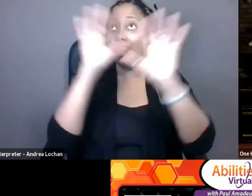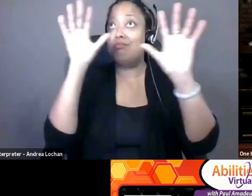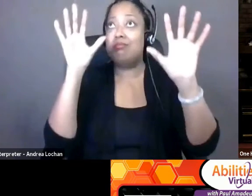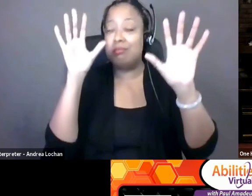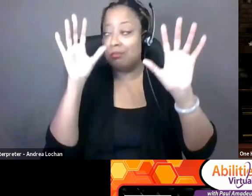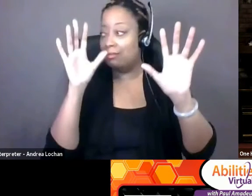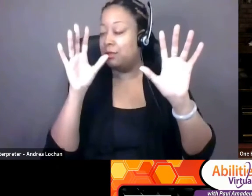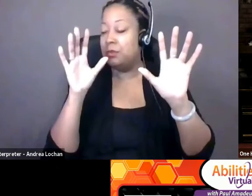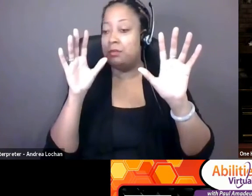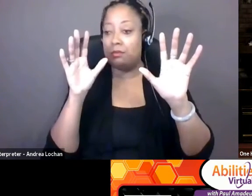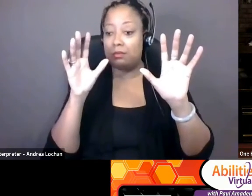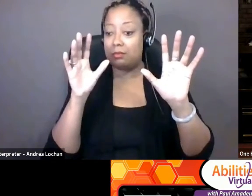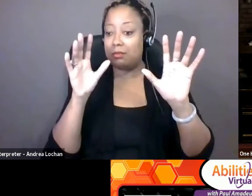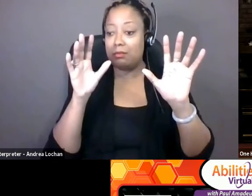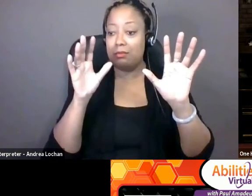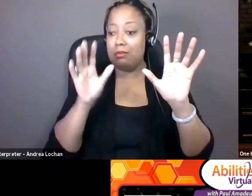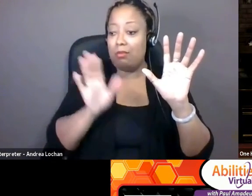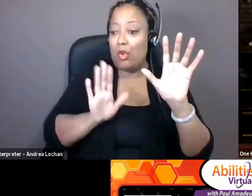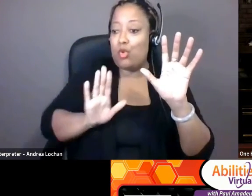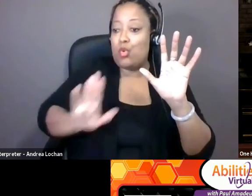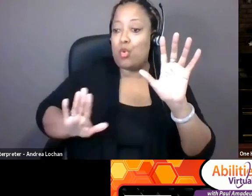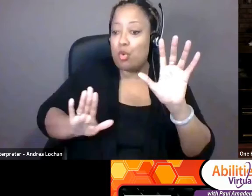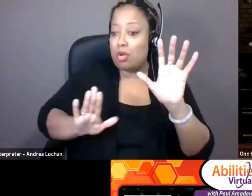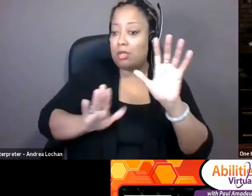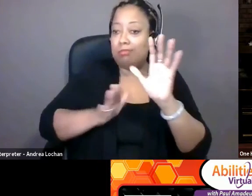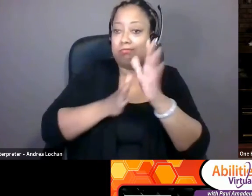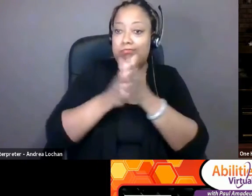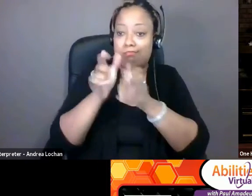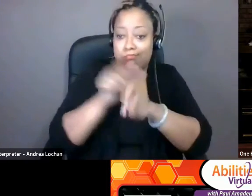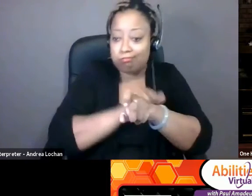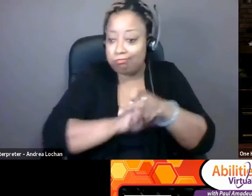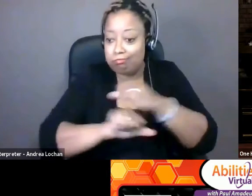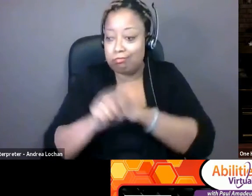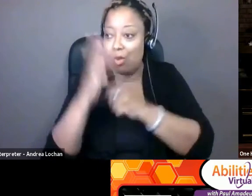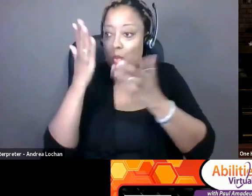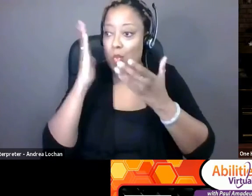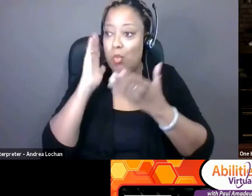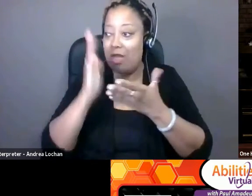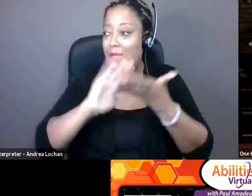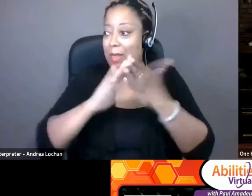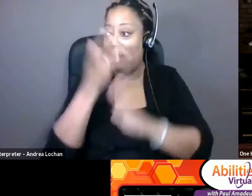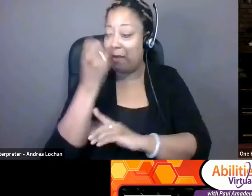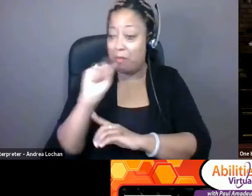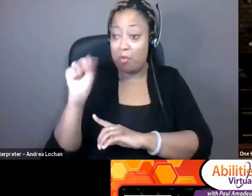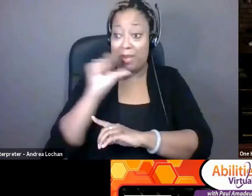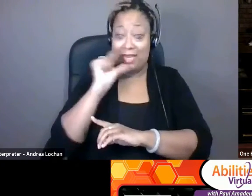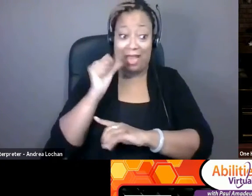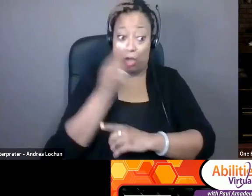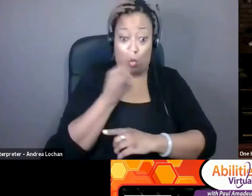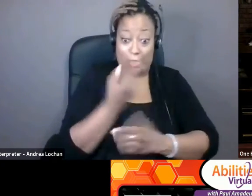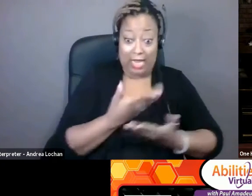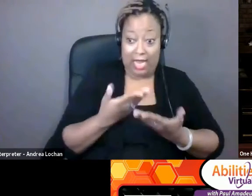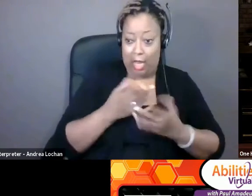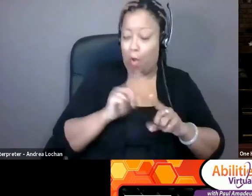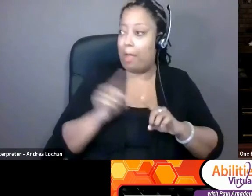that just your drive and determination would be a movement, not only here in the United States, but globally?